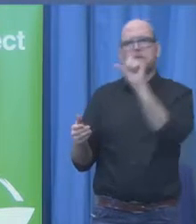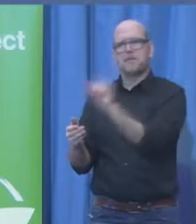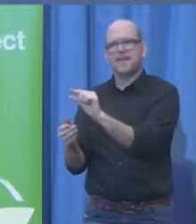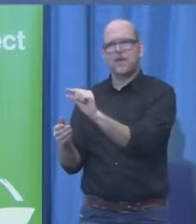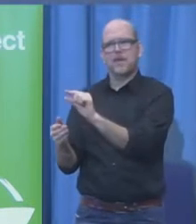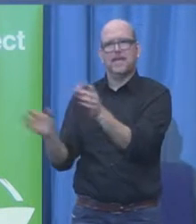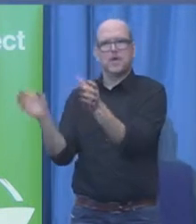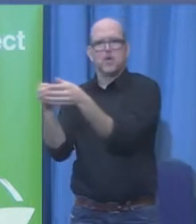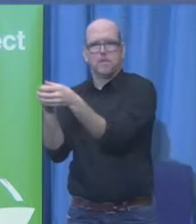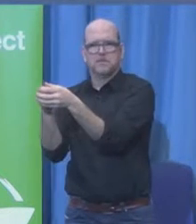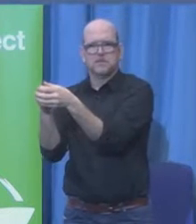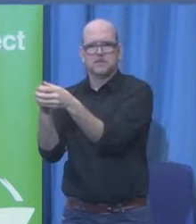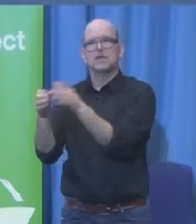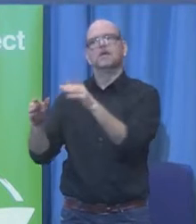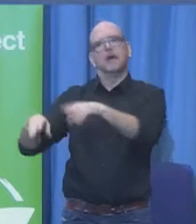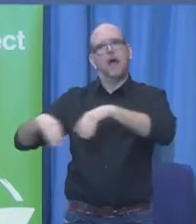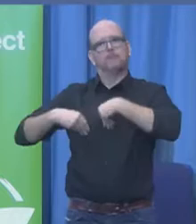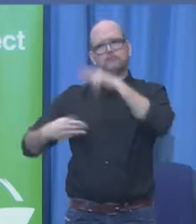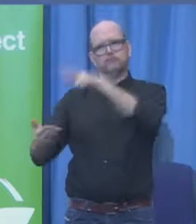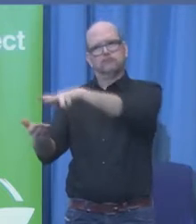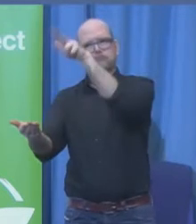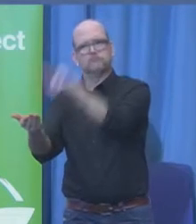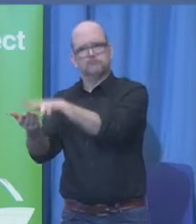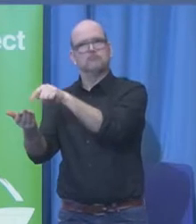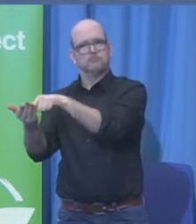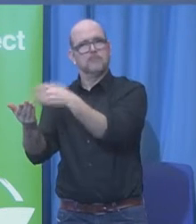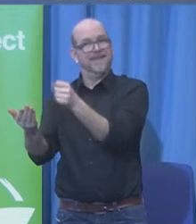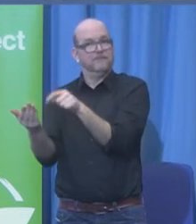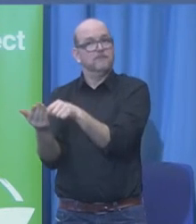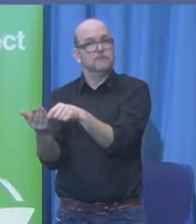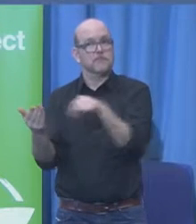accepted minority language in the